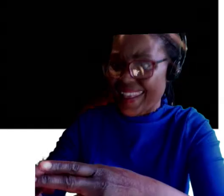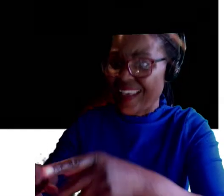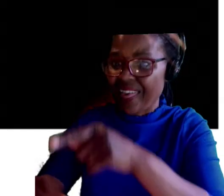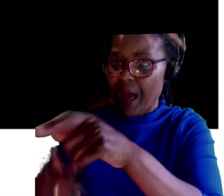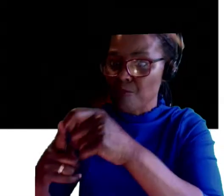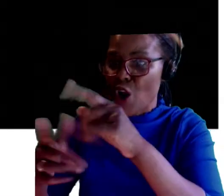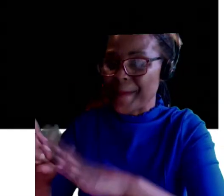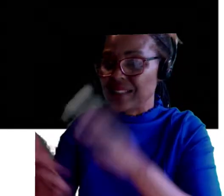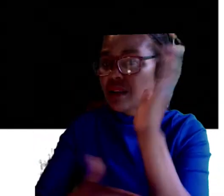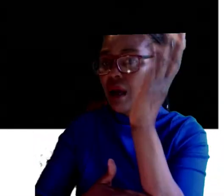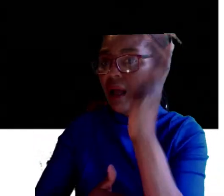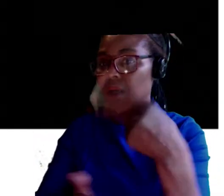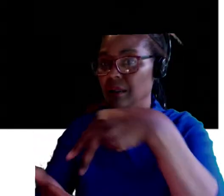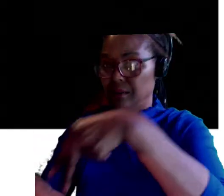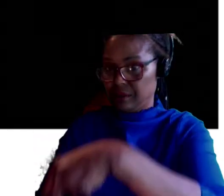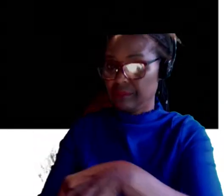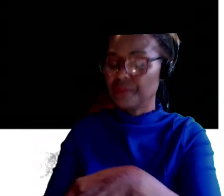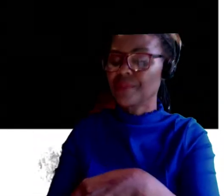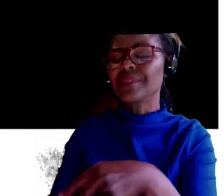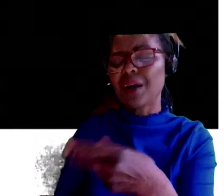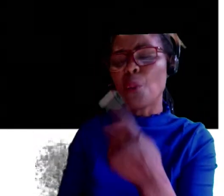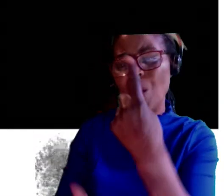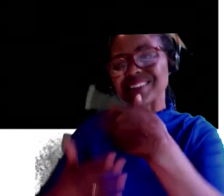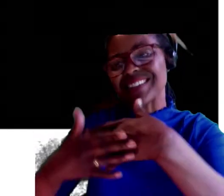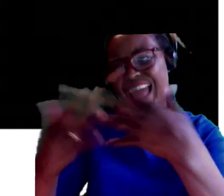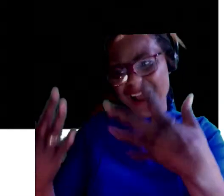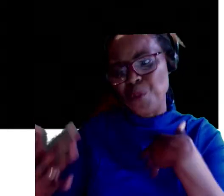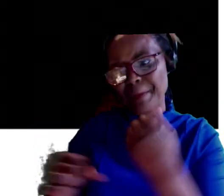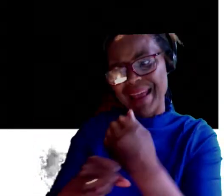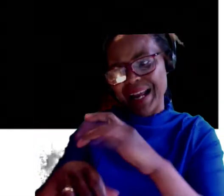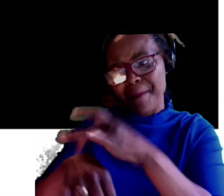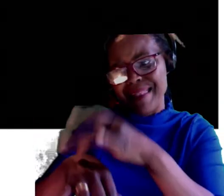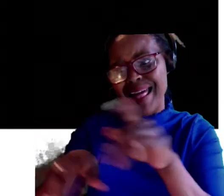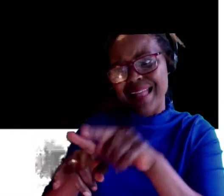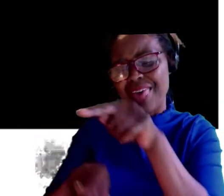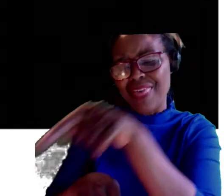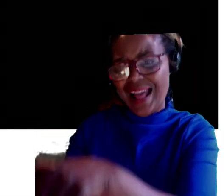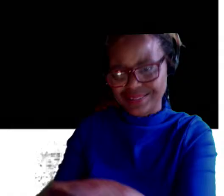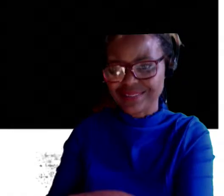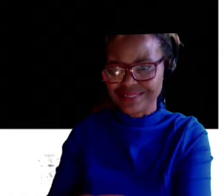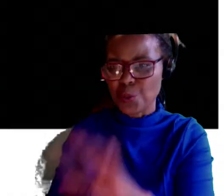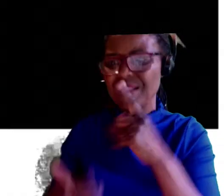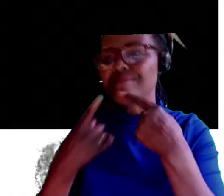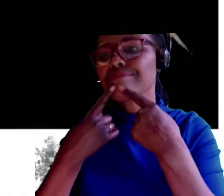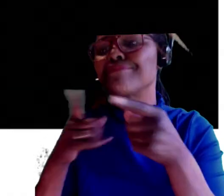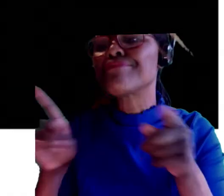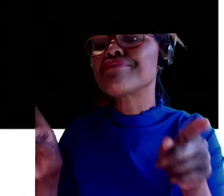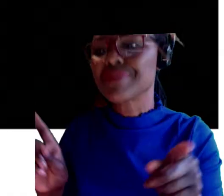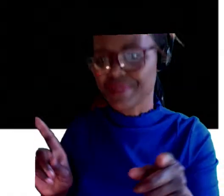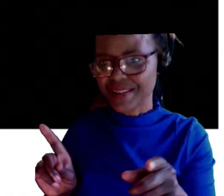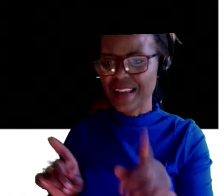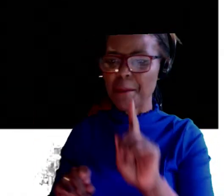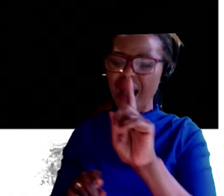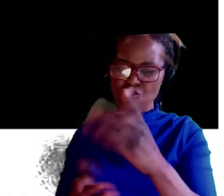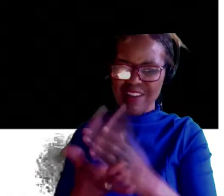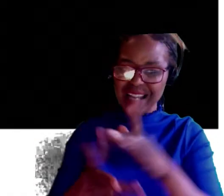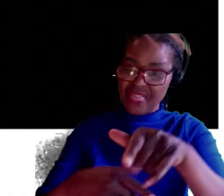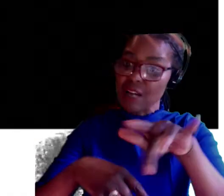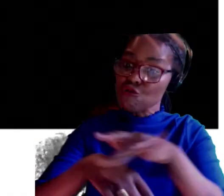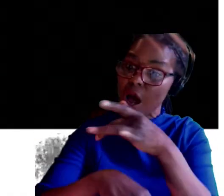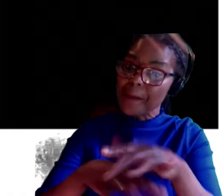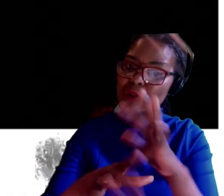make that play and all of that can be revealed. So it's a drama really about misinformation and